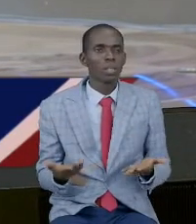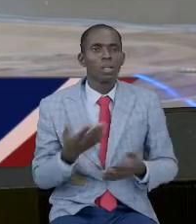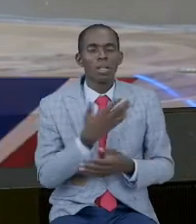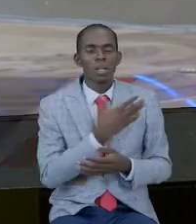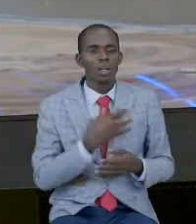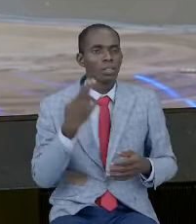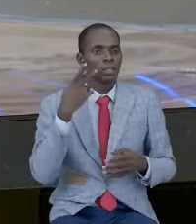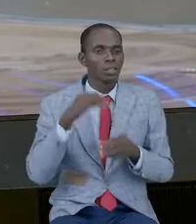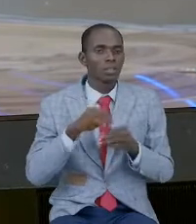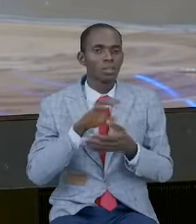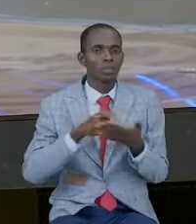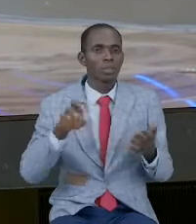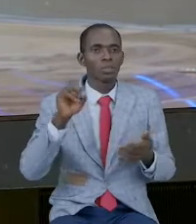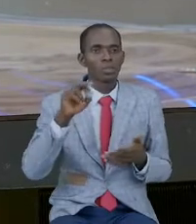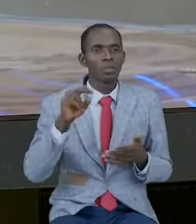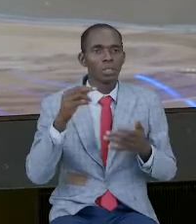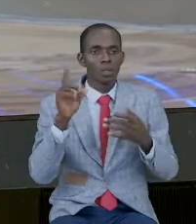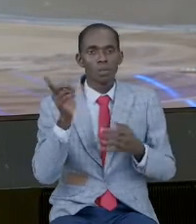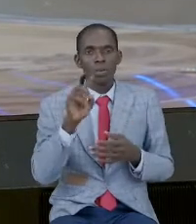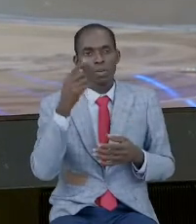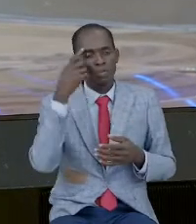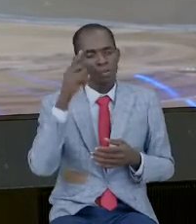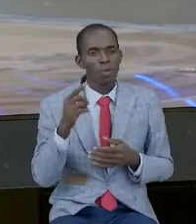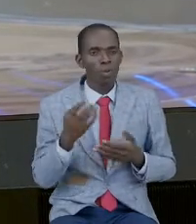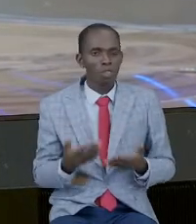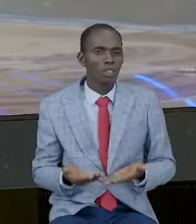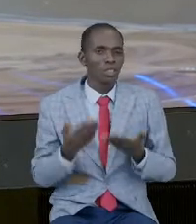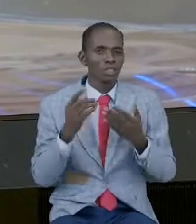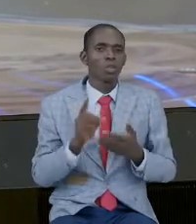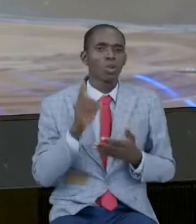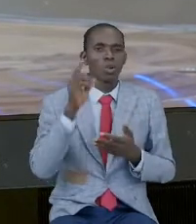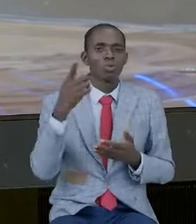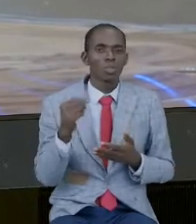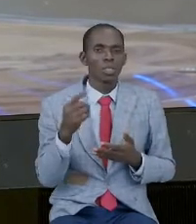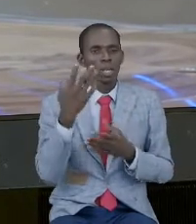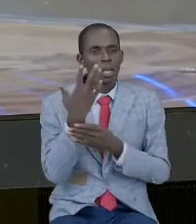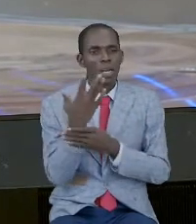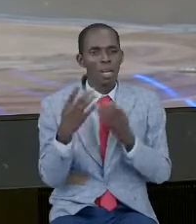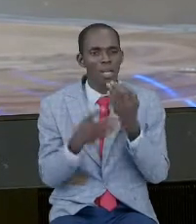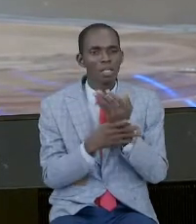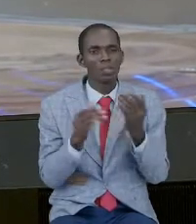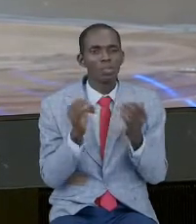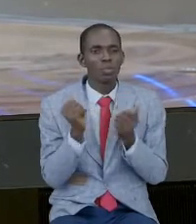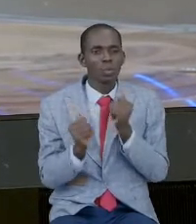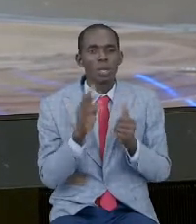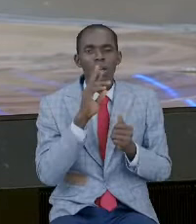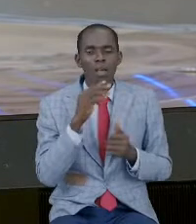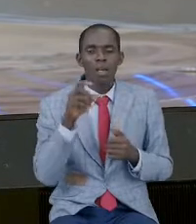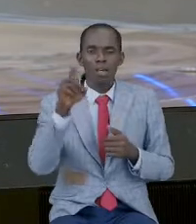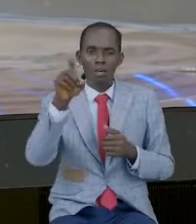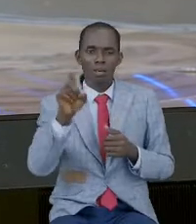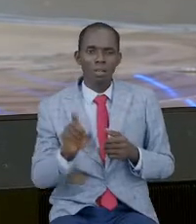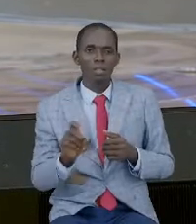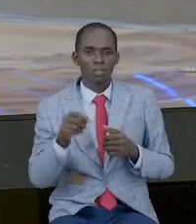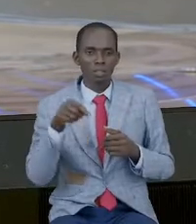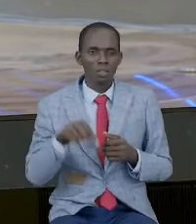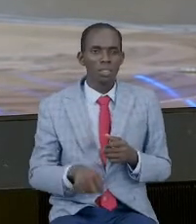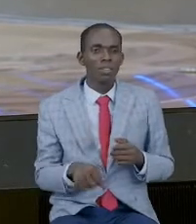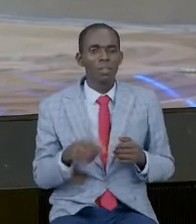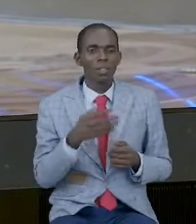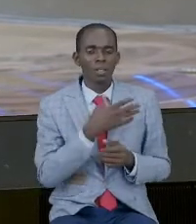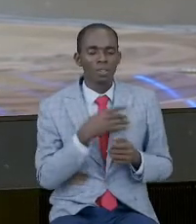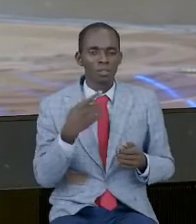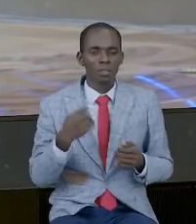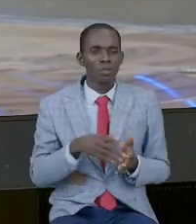12, wherefore lift up the hands that hang down and the feeble knees, verse 13,